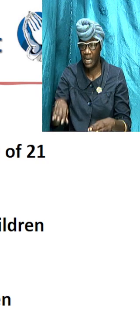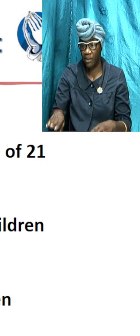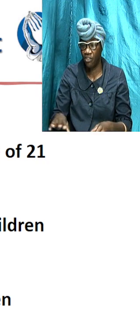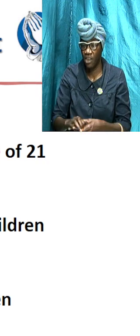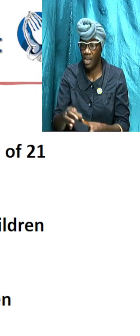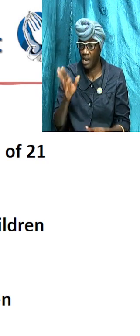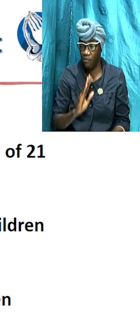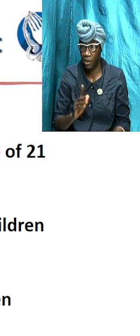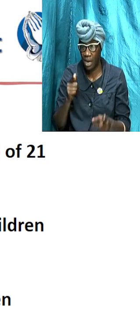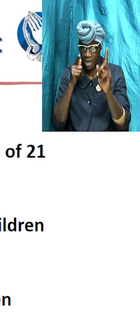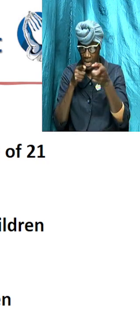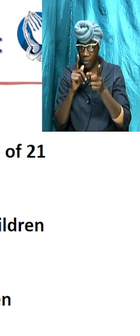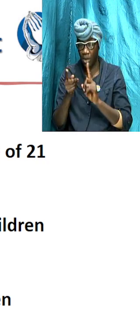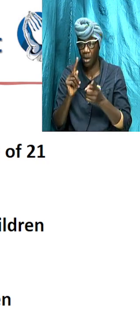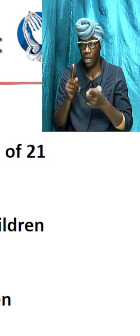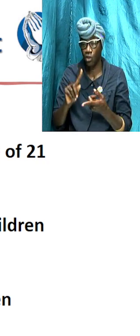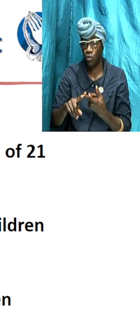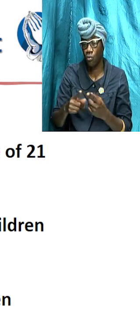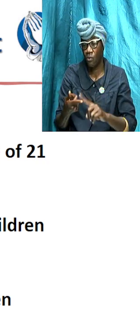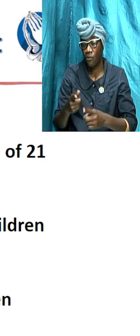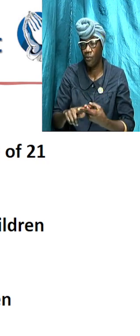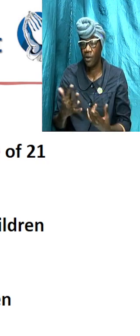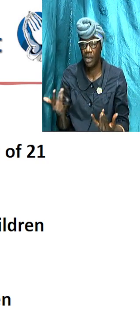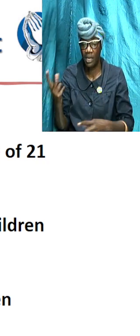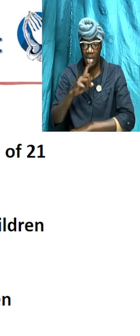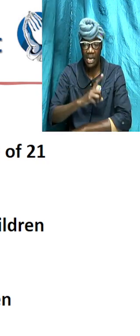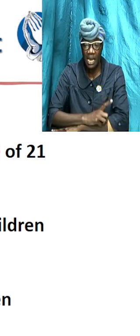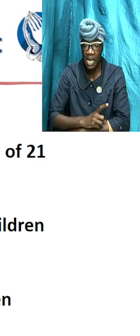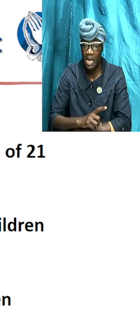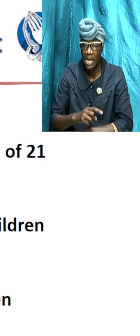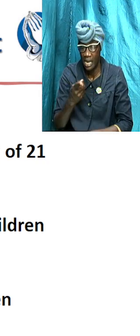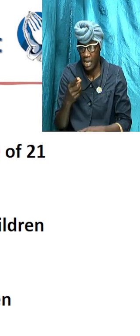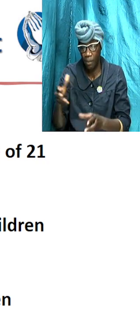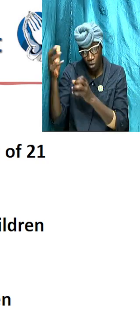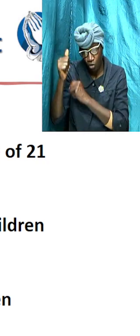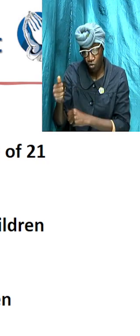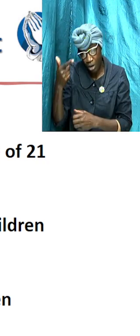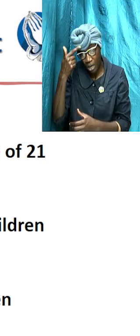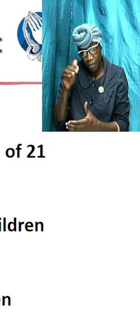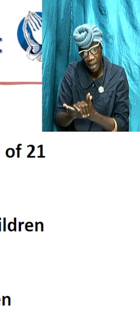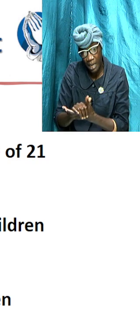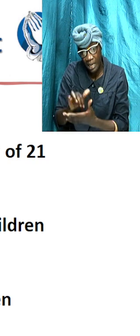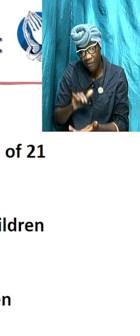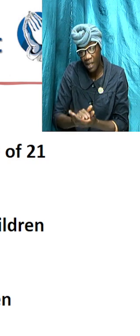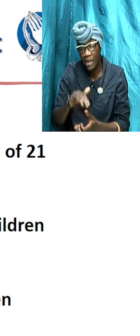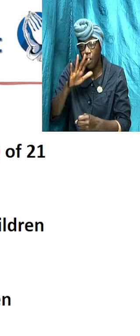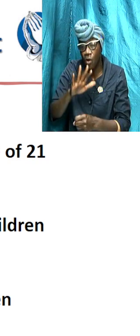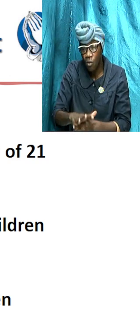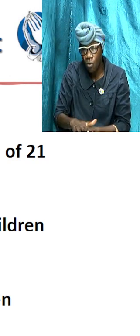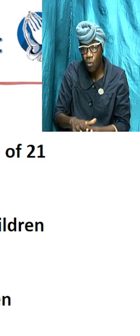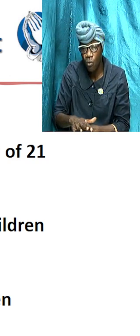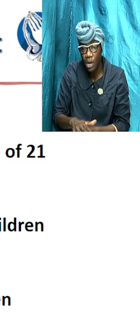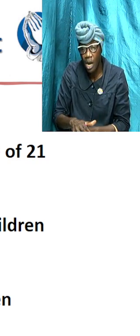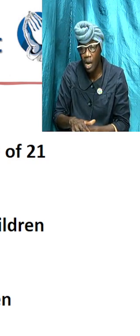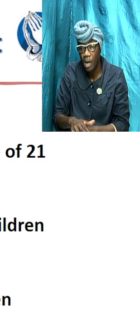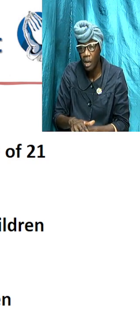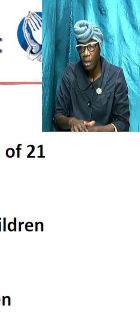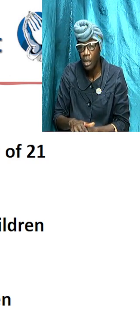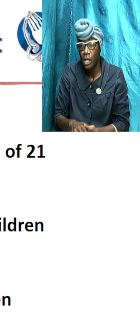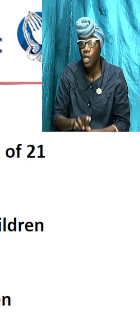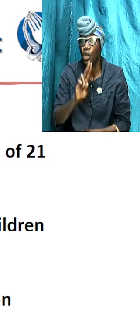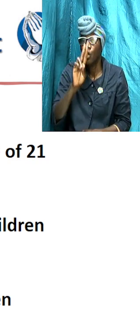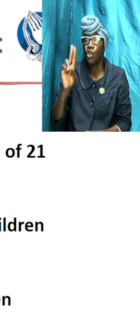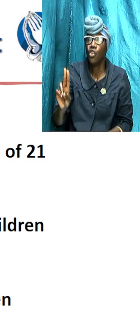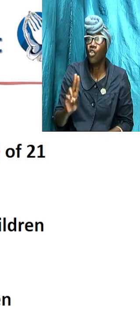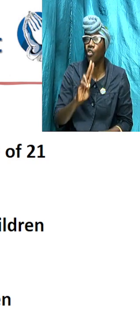was talking to a friend today, and I was telling them that I strongly believe that the coronavirus has been used as